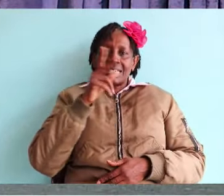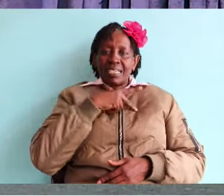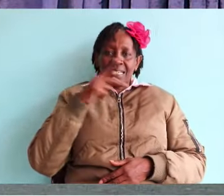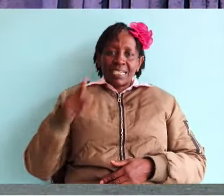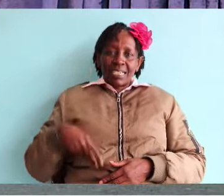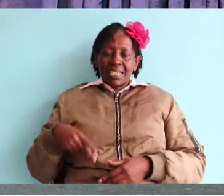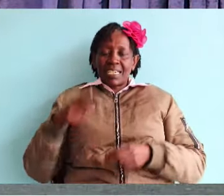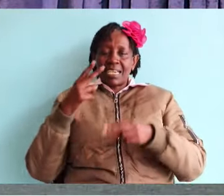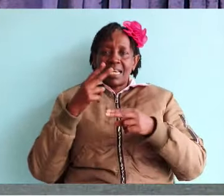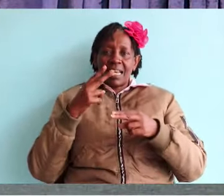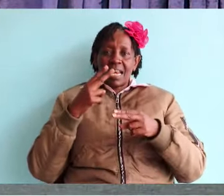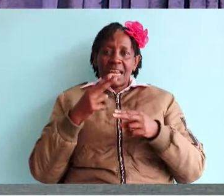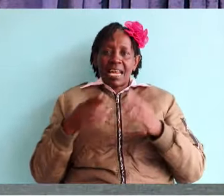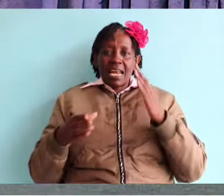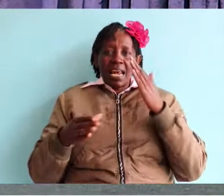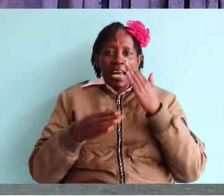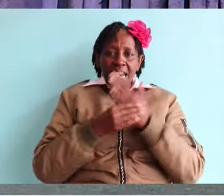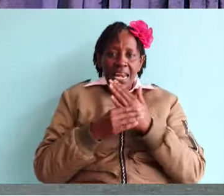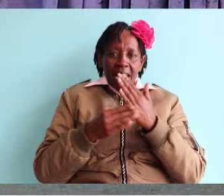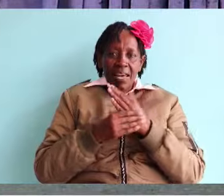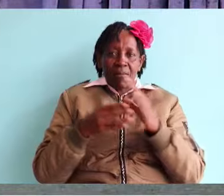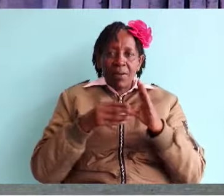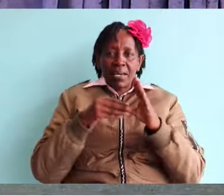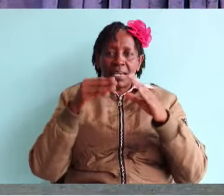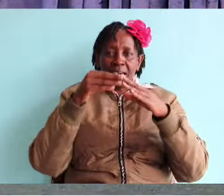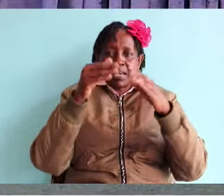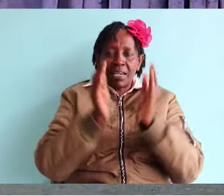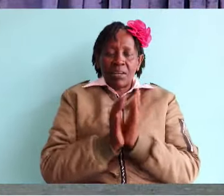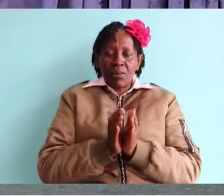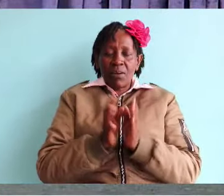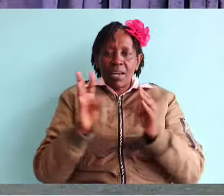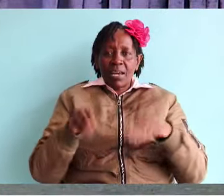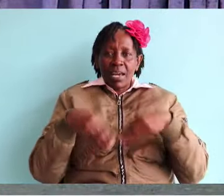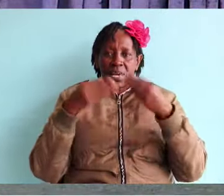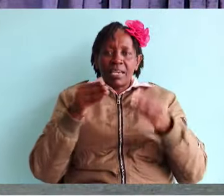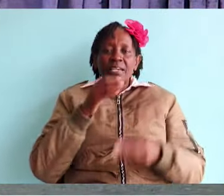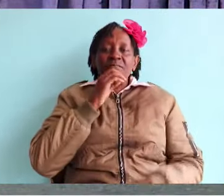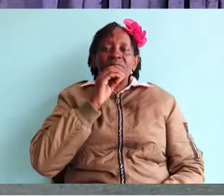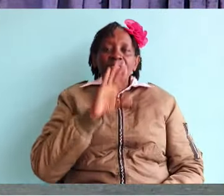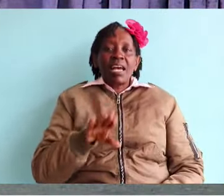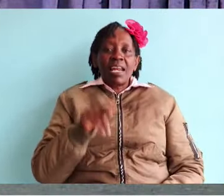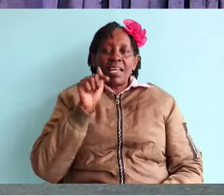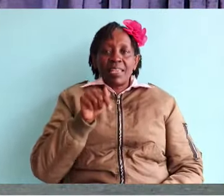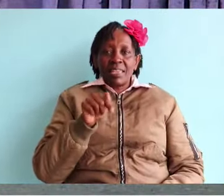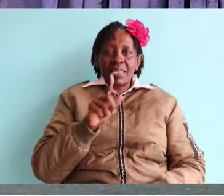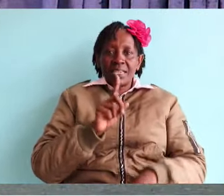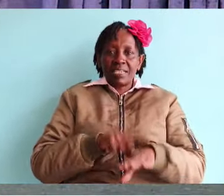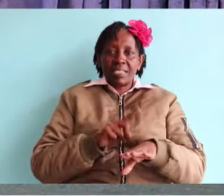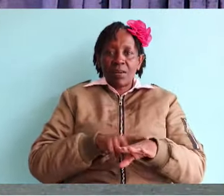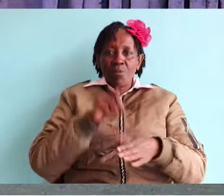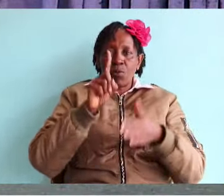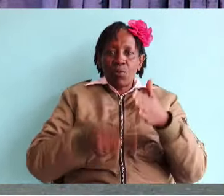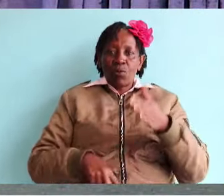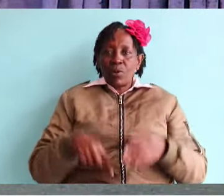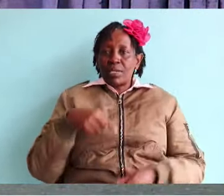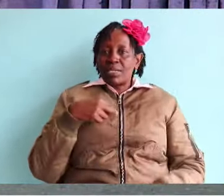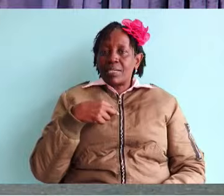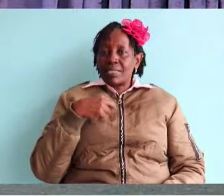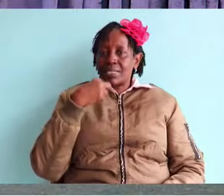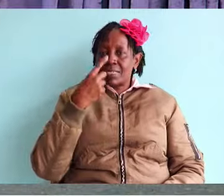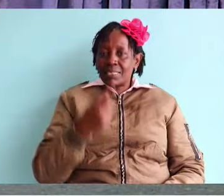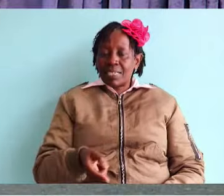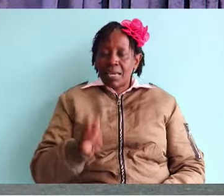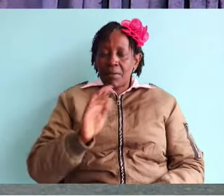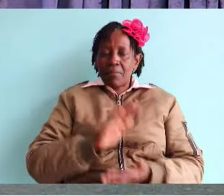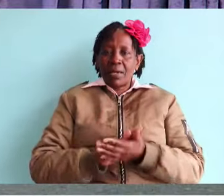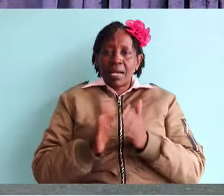that Gideon gives this son, because at this particular time, what he had said that he would not become, he